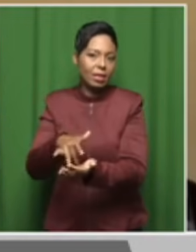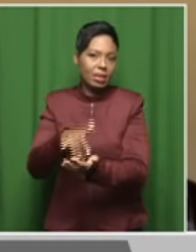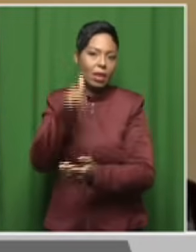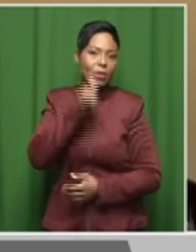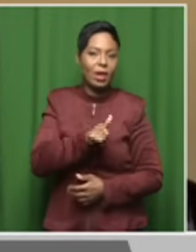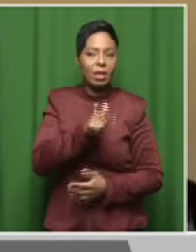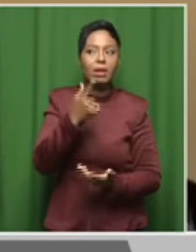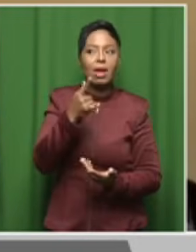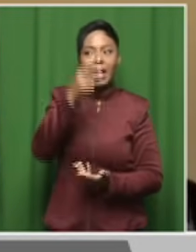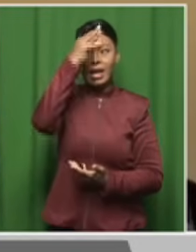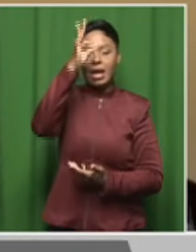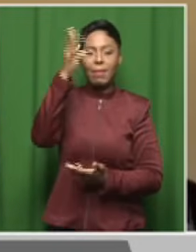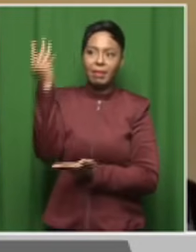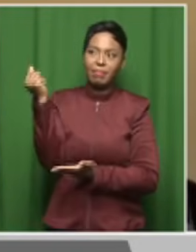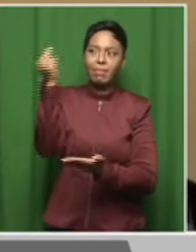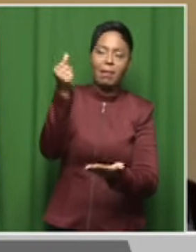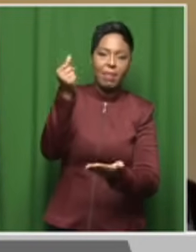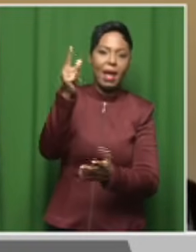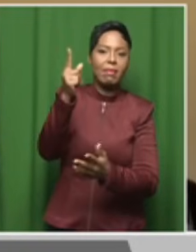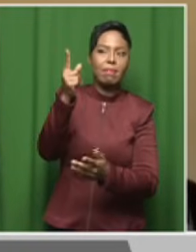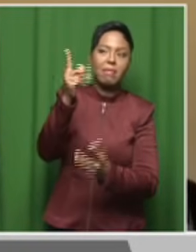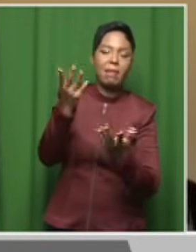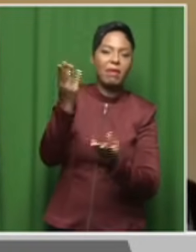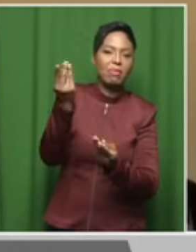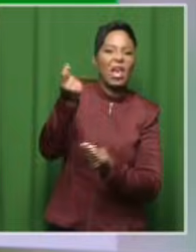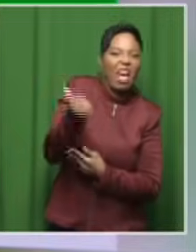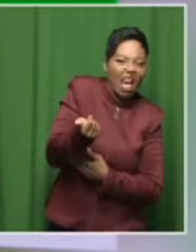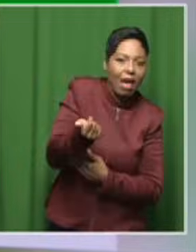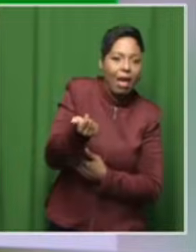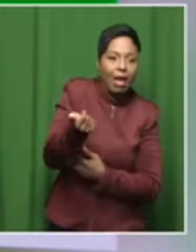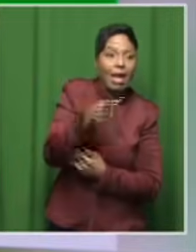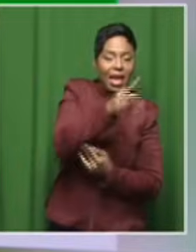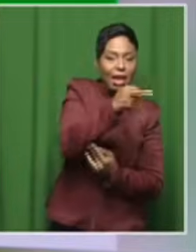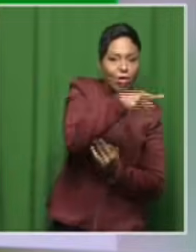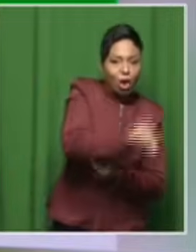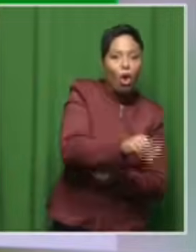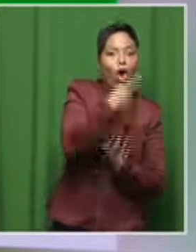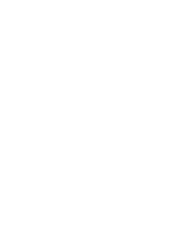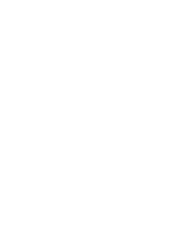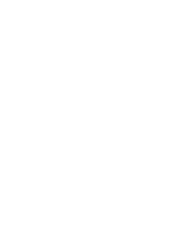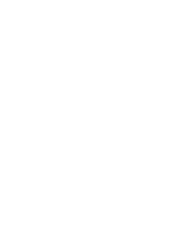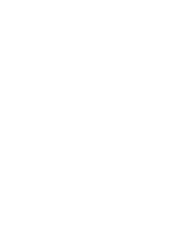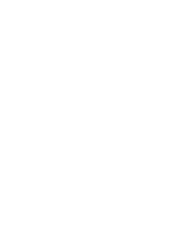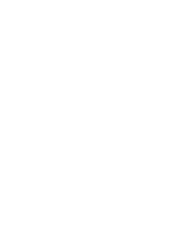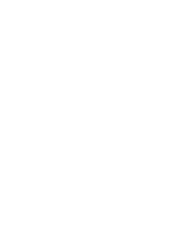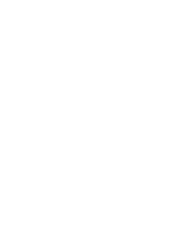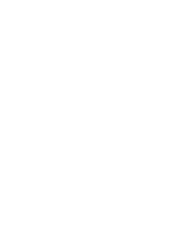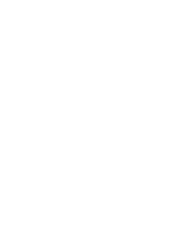funding falls short. And as I say, it's something that we'll have to pick up again.